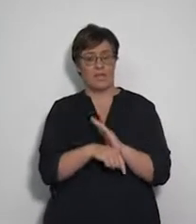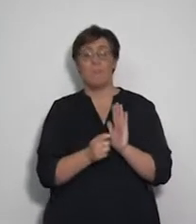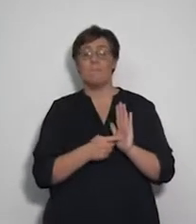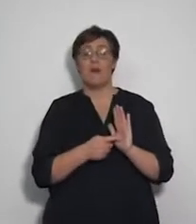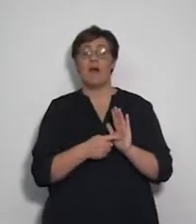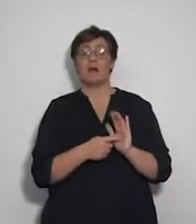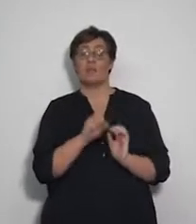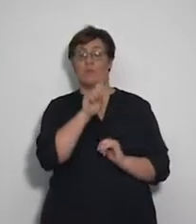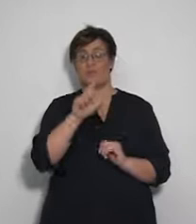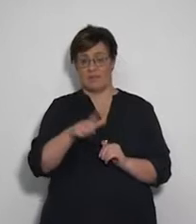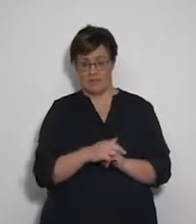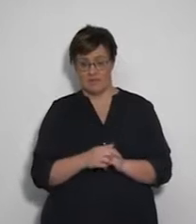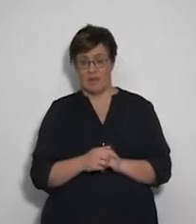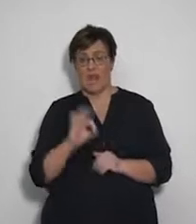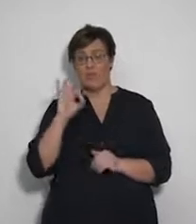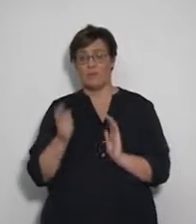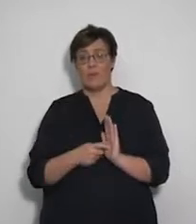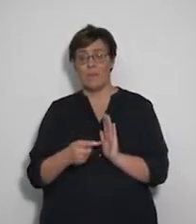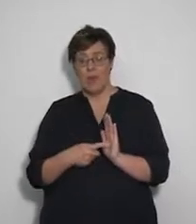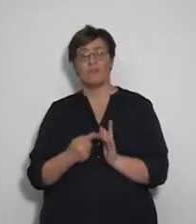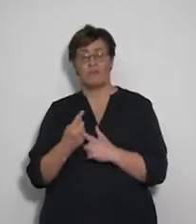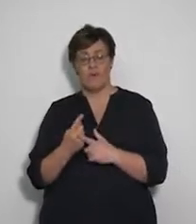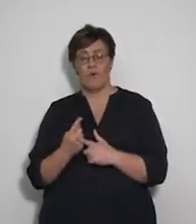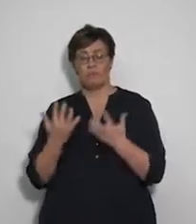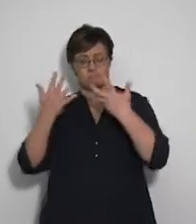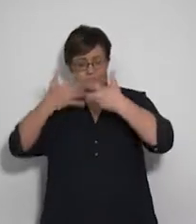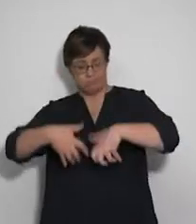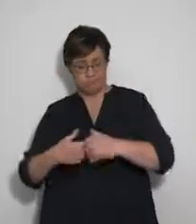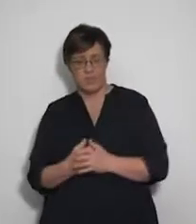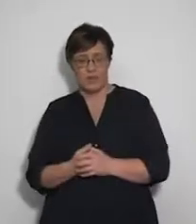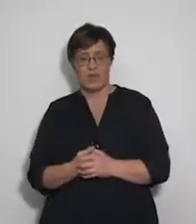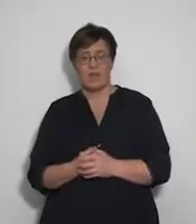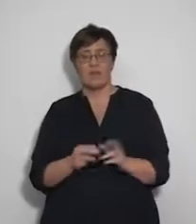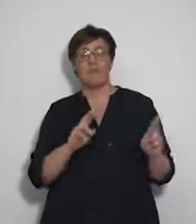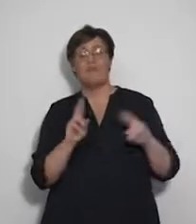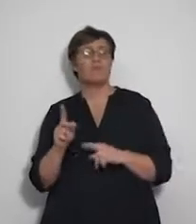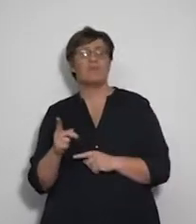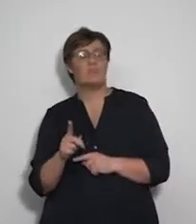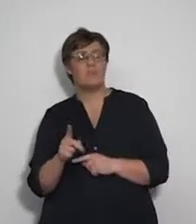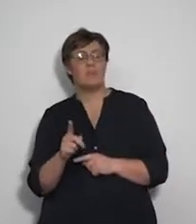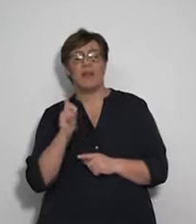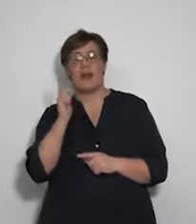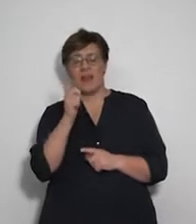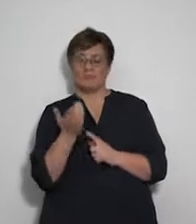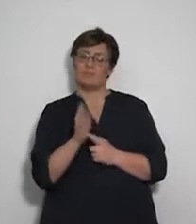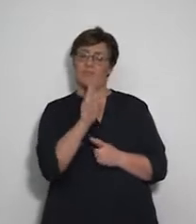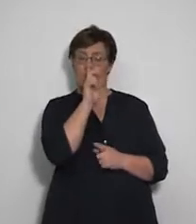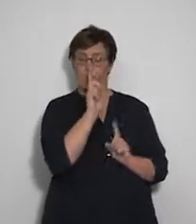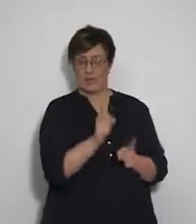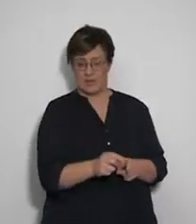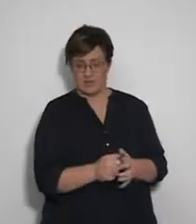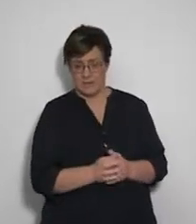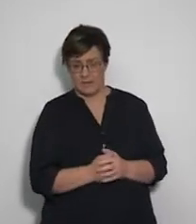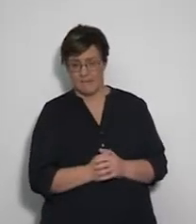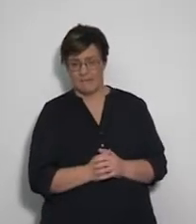17 marks. We have a 3-mark allocation for the synthesis, and I'll reference what synthesis is later on when we look at the